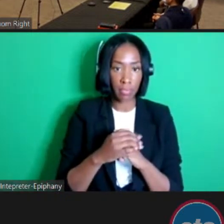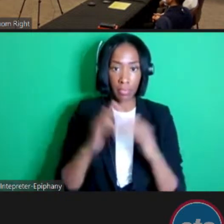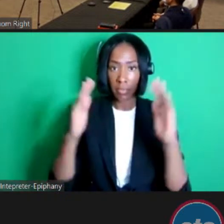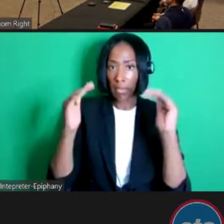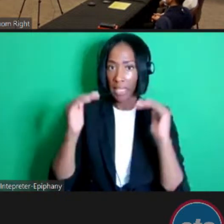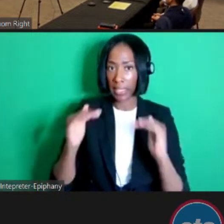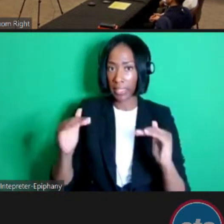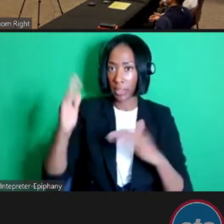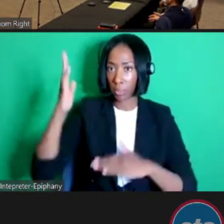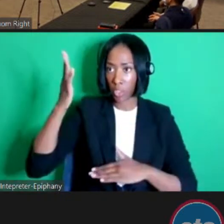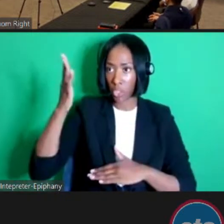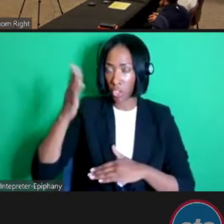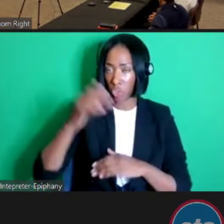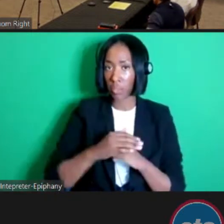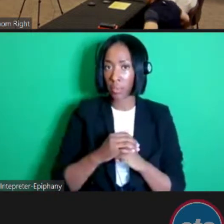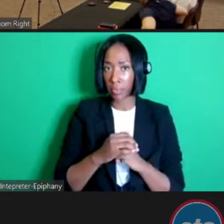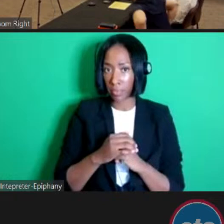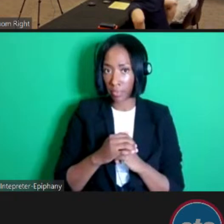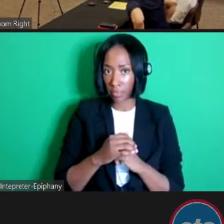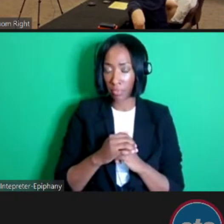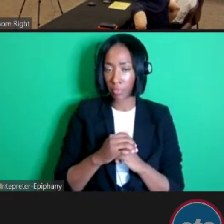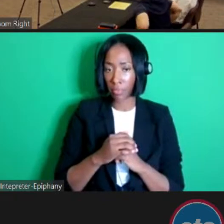Yes.